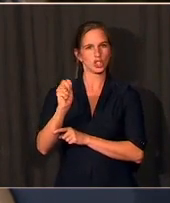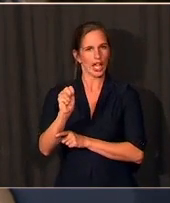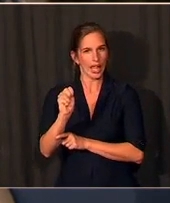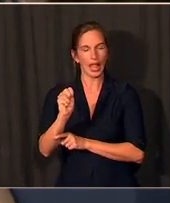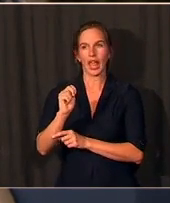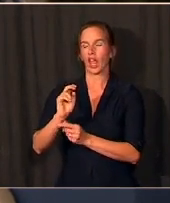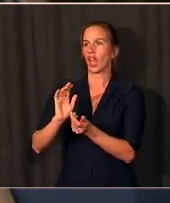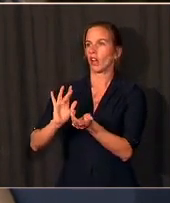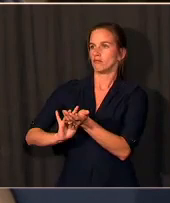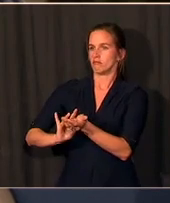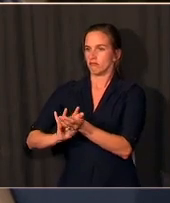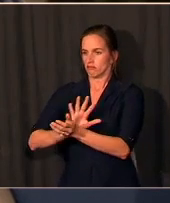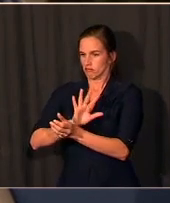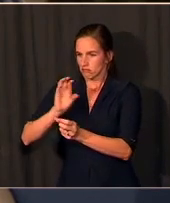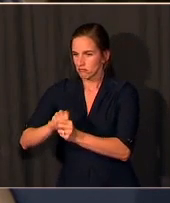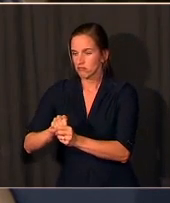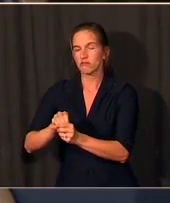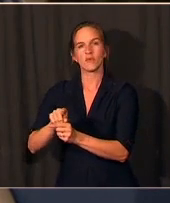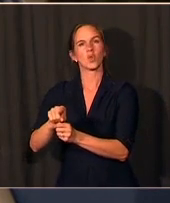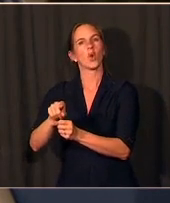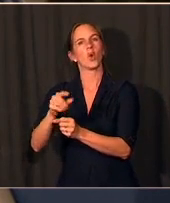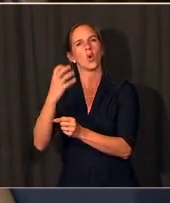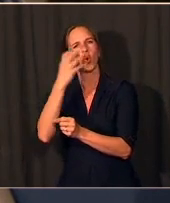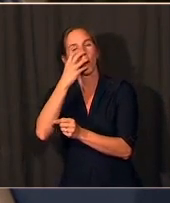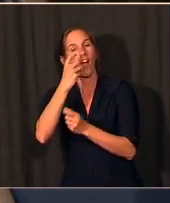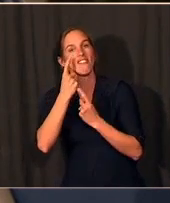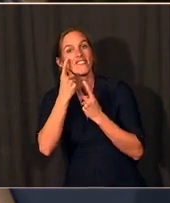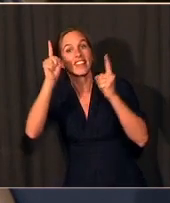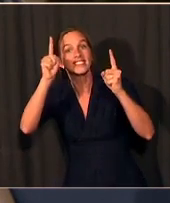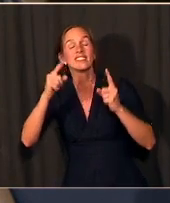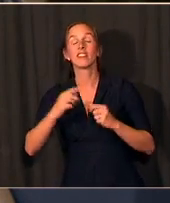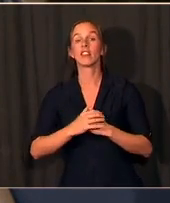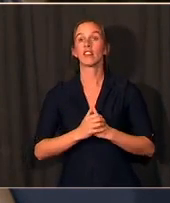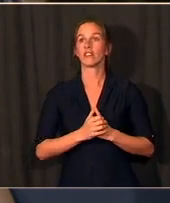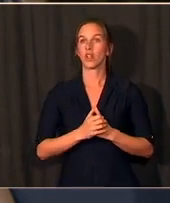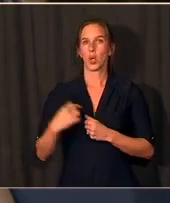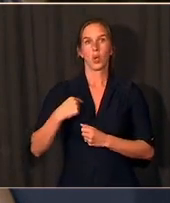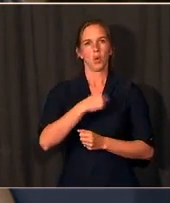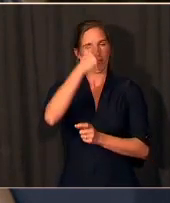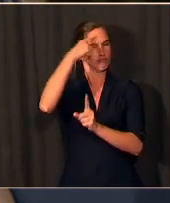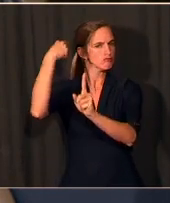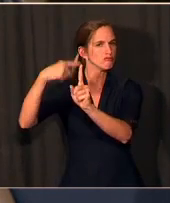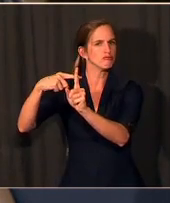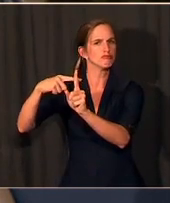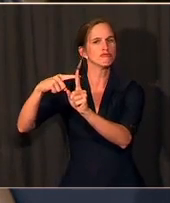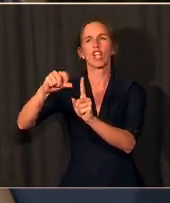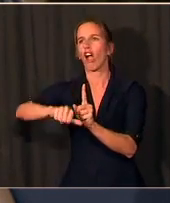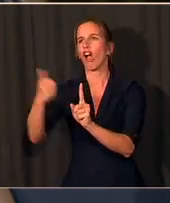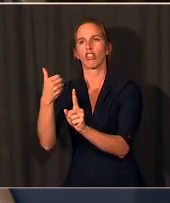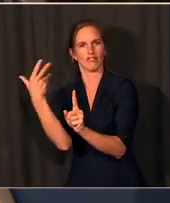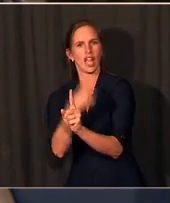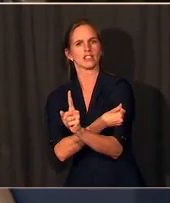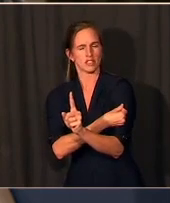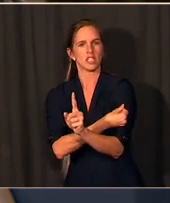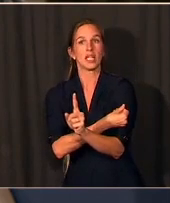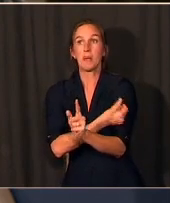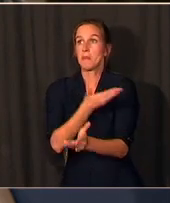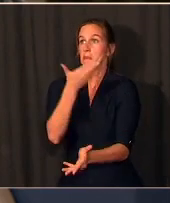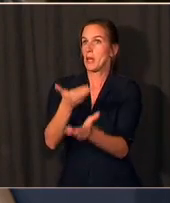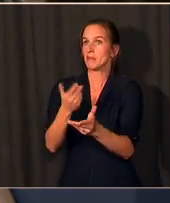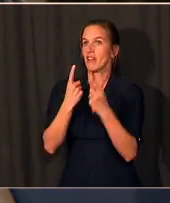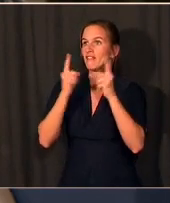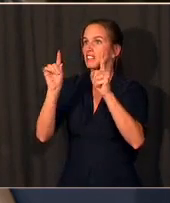effective and made us optimistic that other vaccine may also be